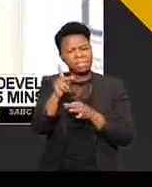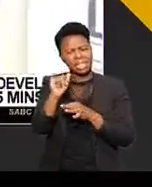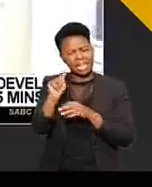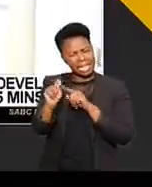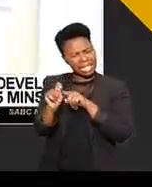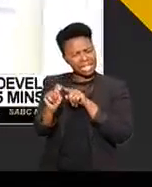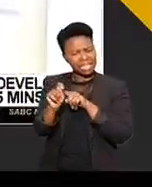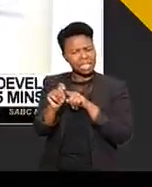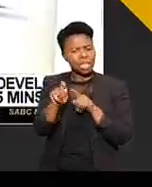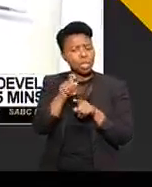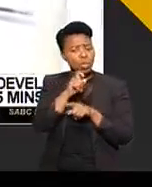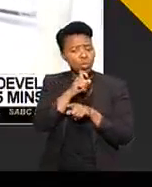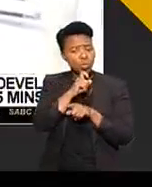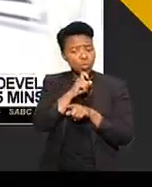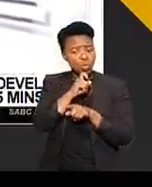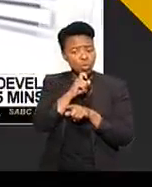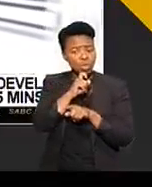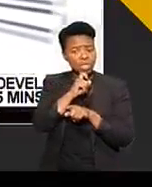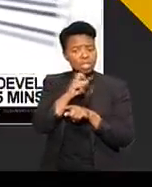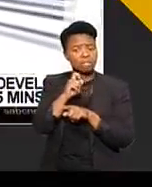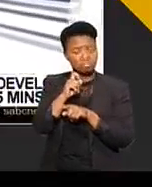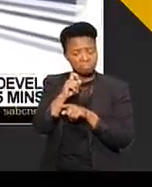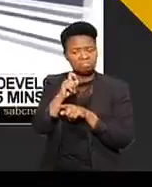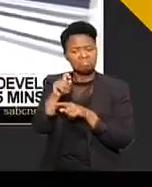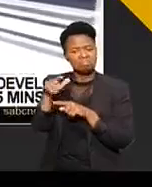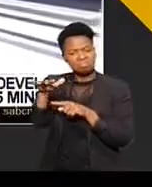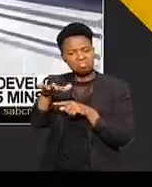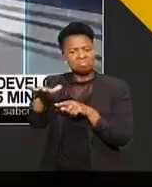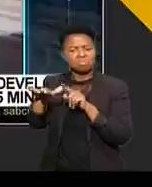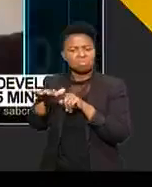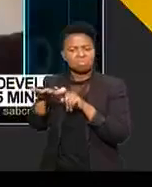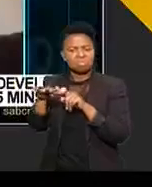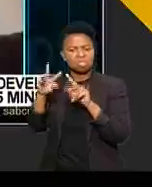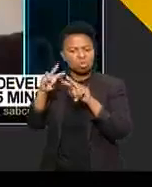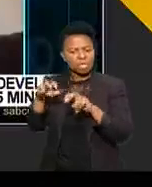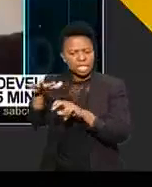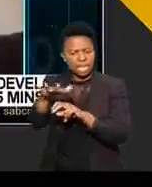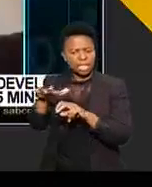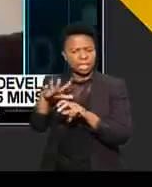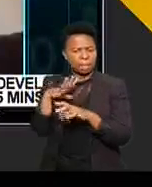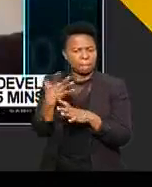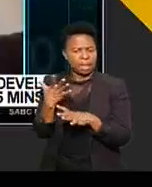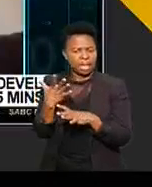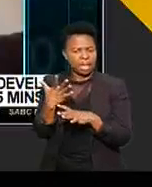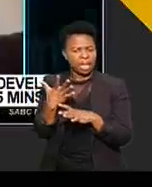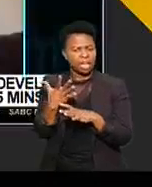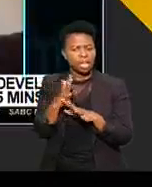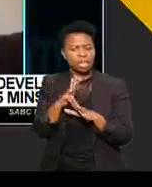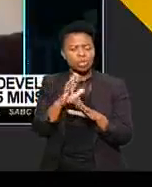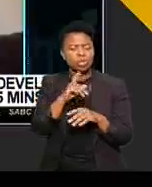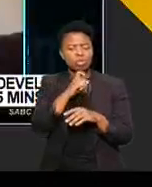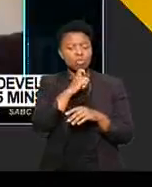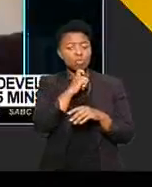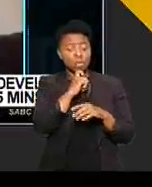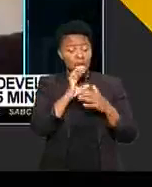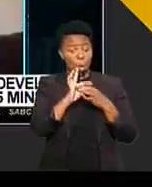used only in the pathology laboratory setting. They are not for, not to be used basically at